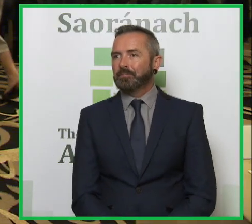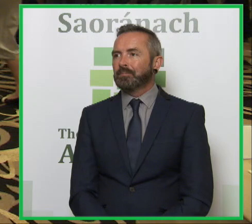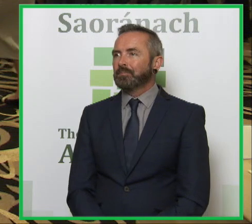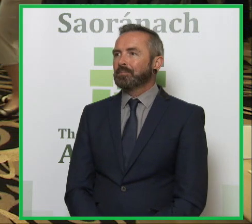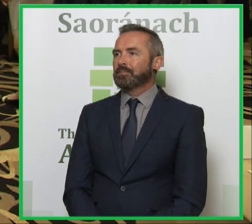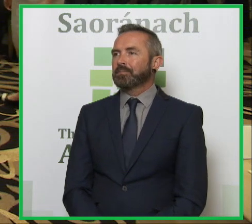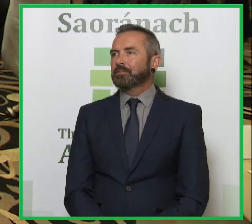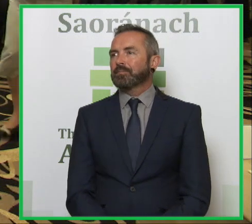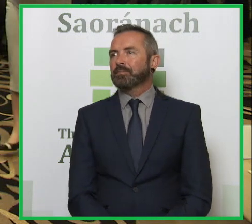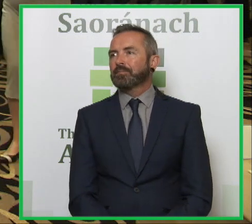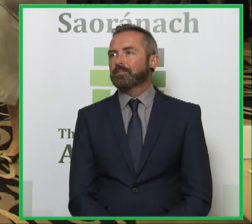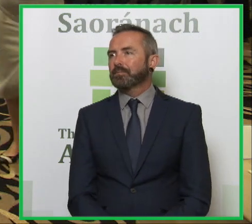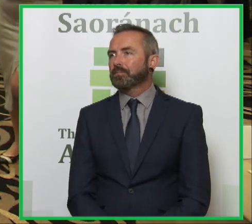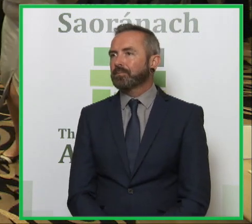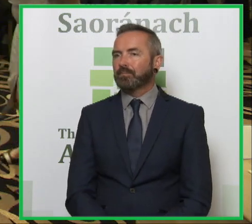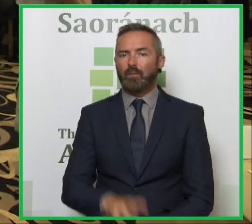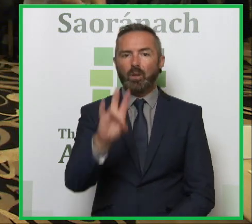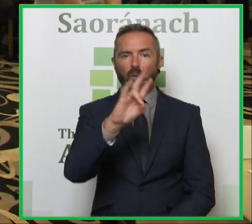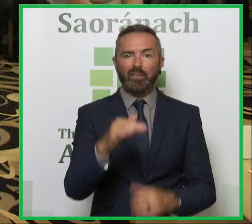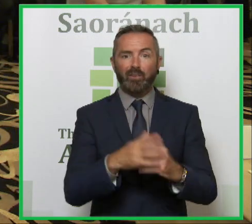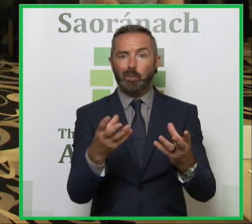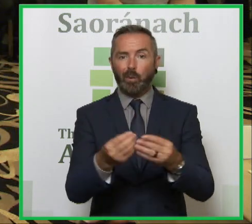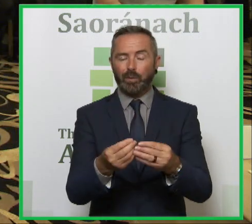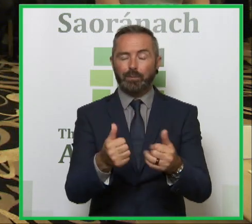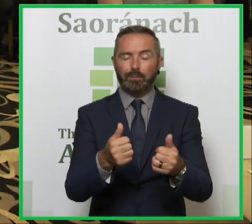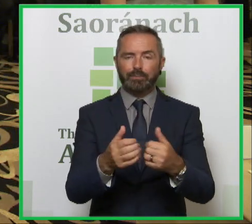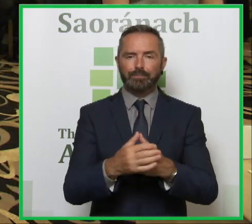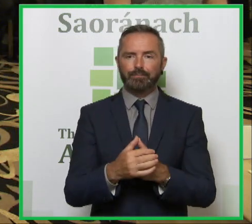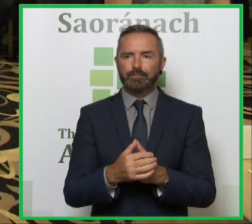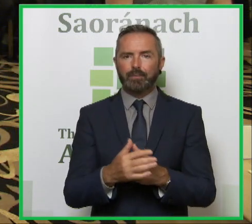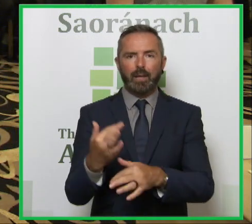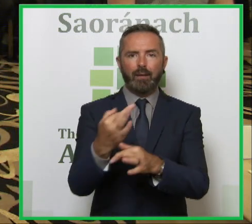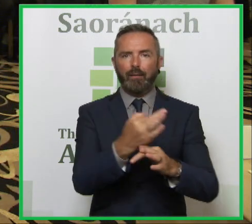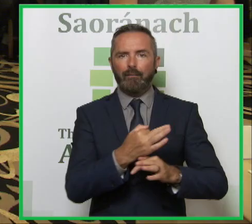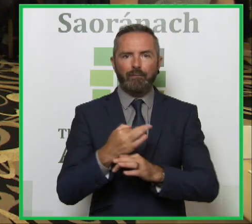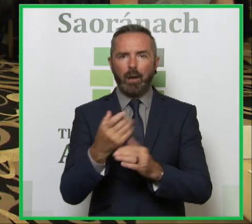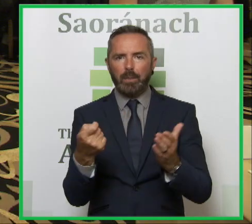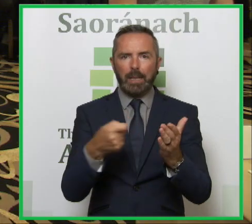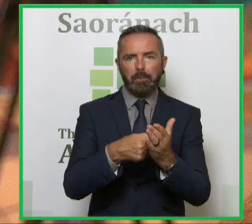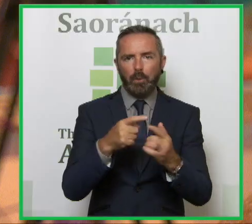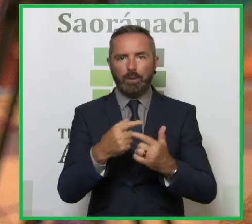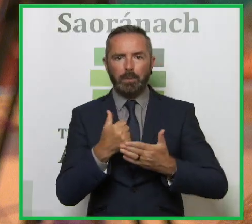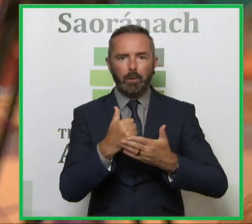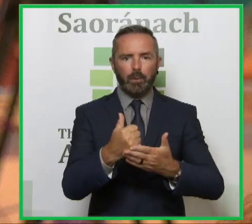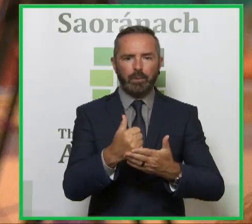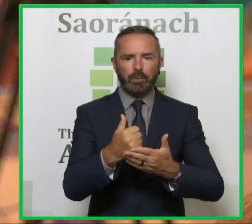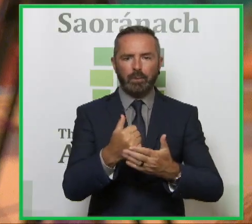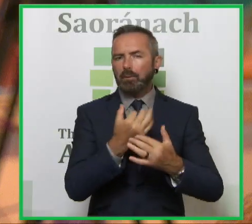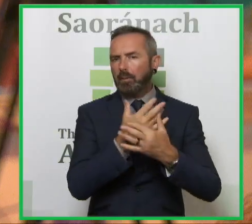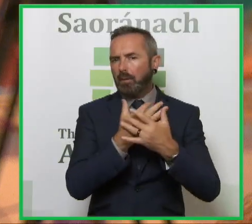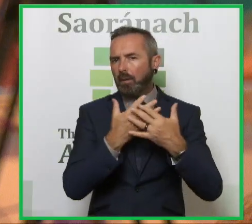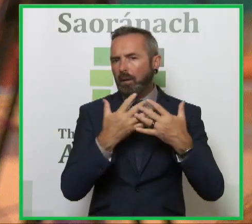How you doing? Question for both of you is one, family input and support. How